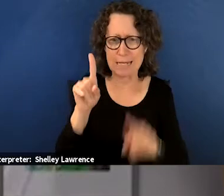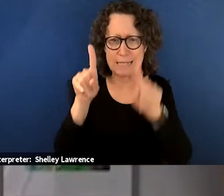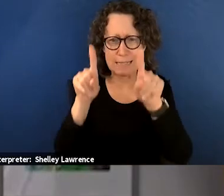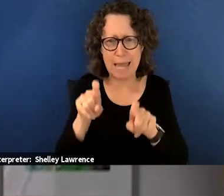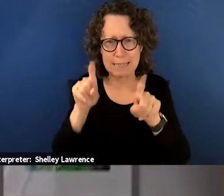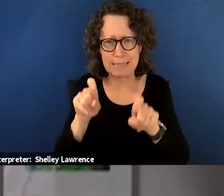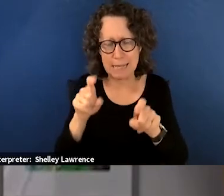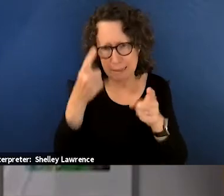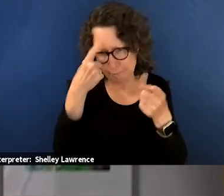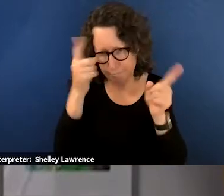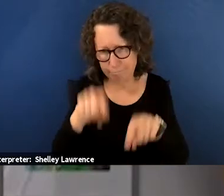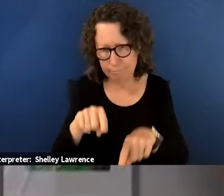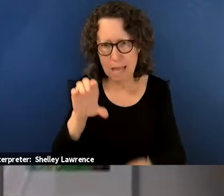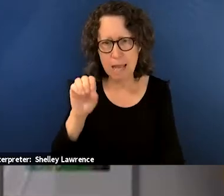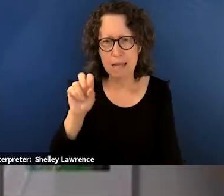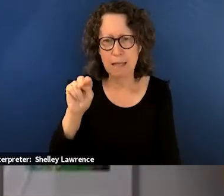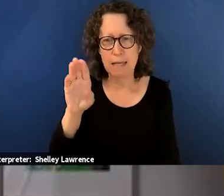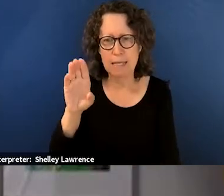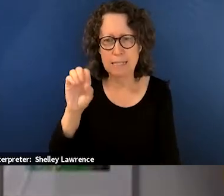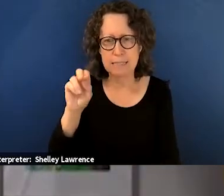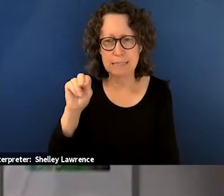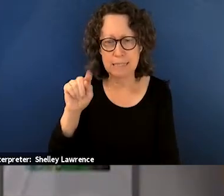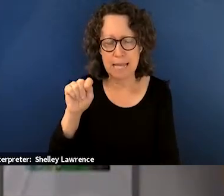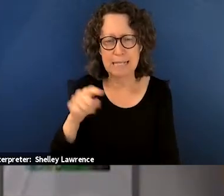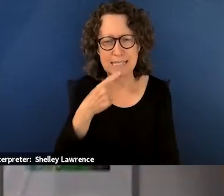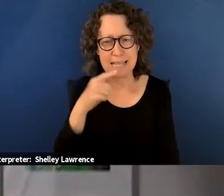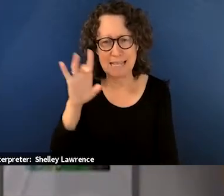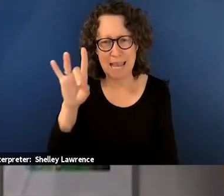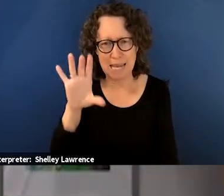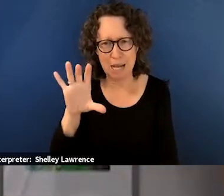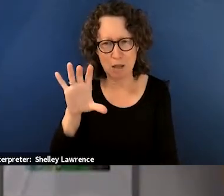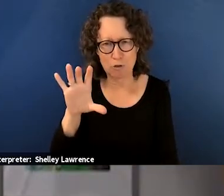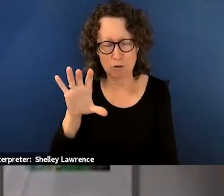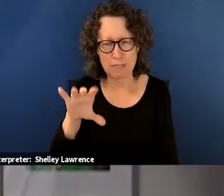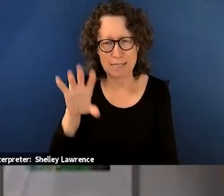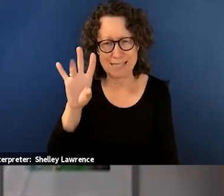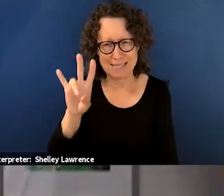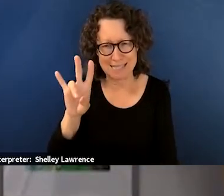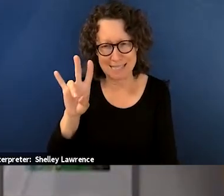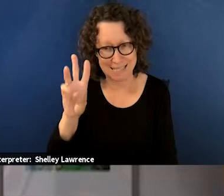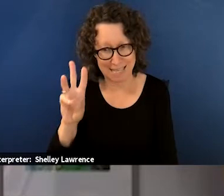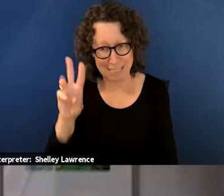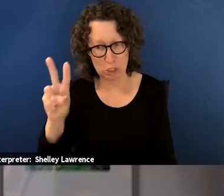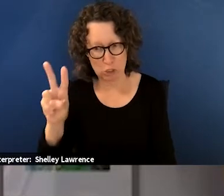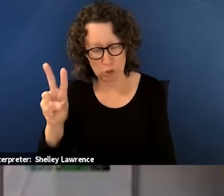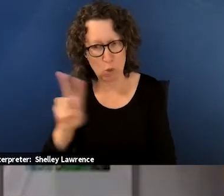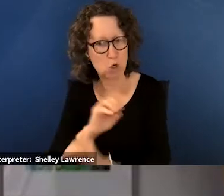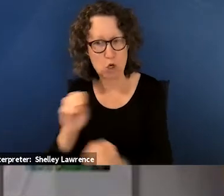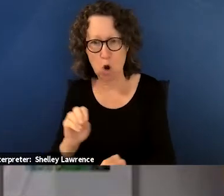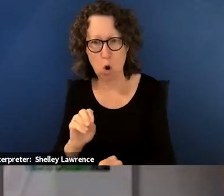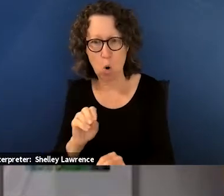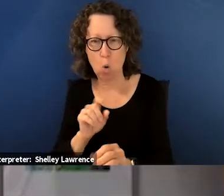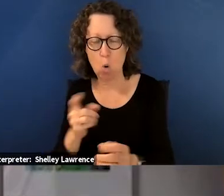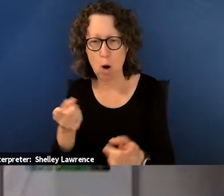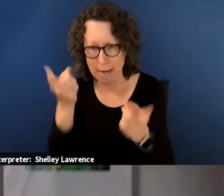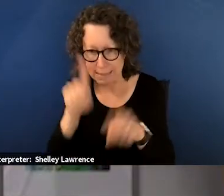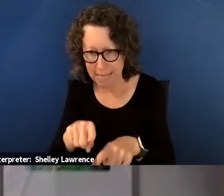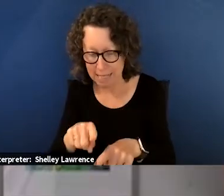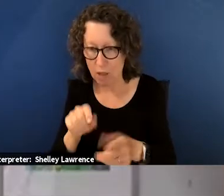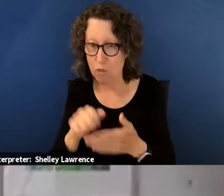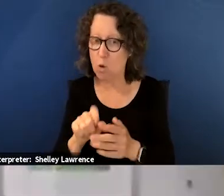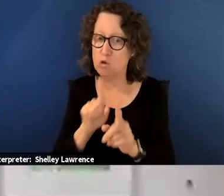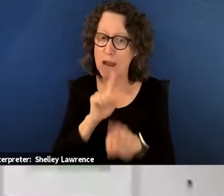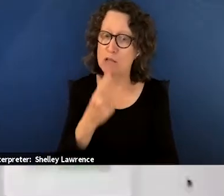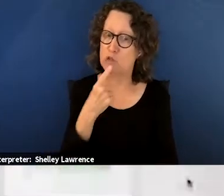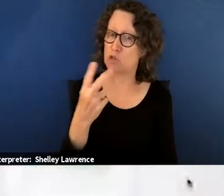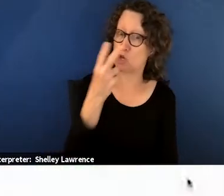consent, it shows 862 no consent. Are those answers that we have received and they say no,